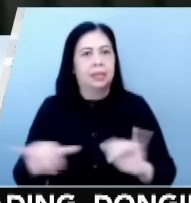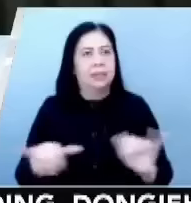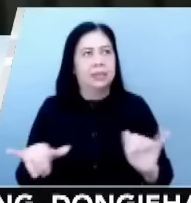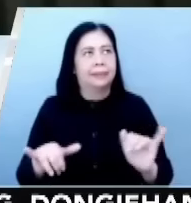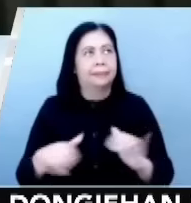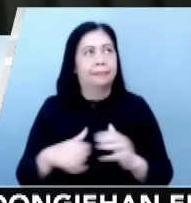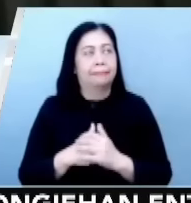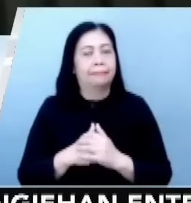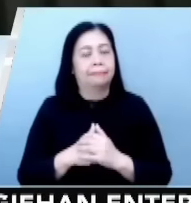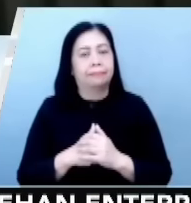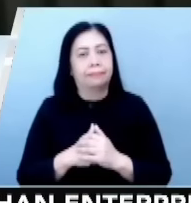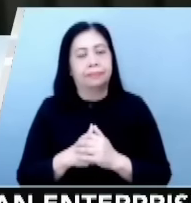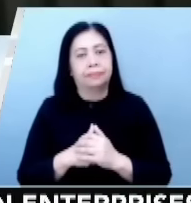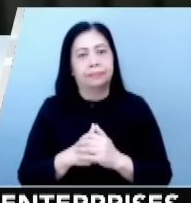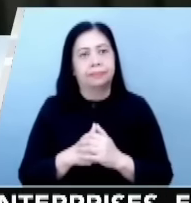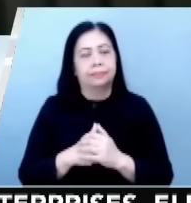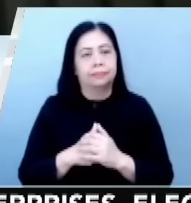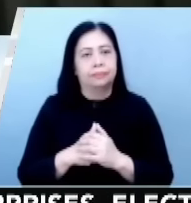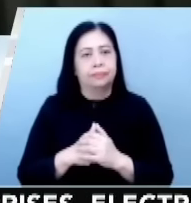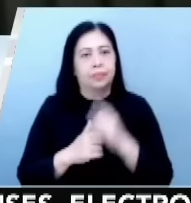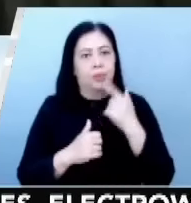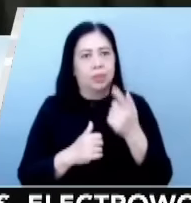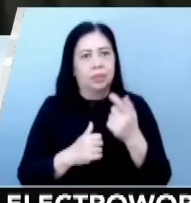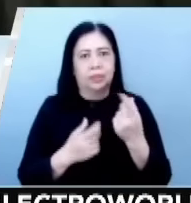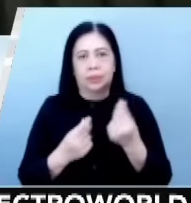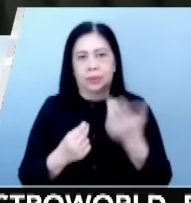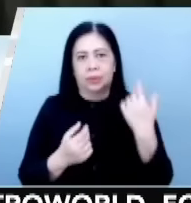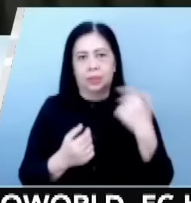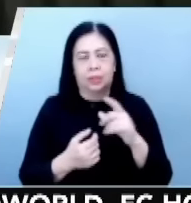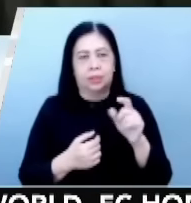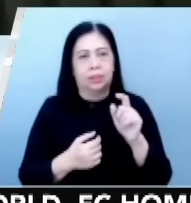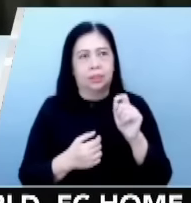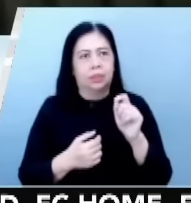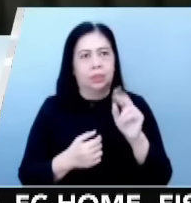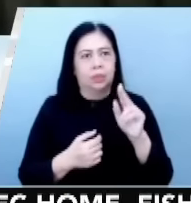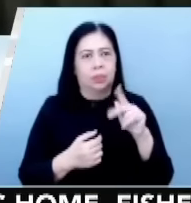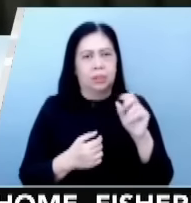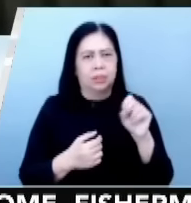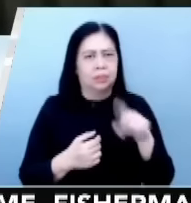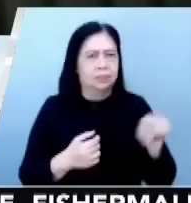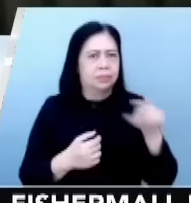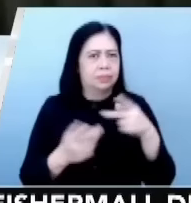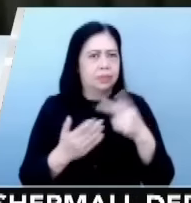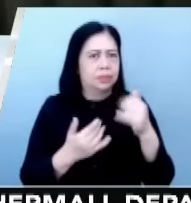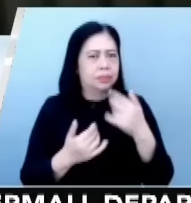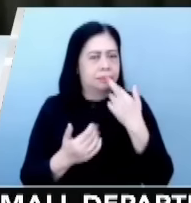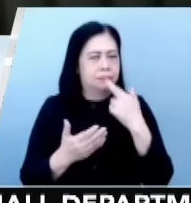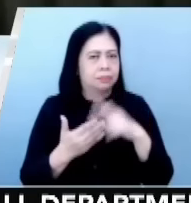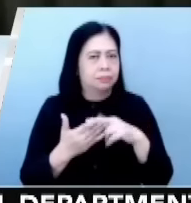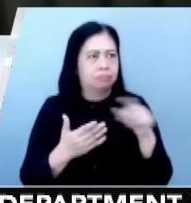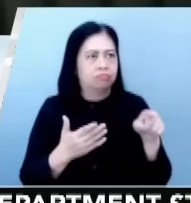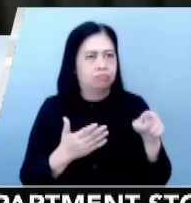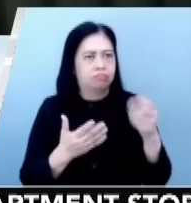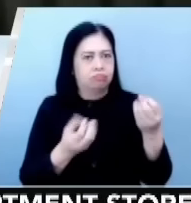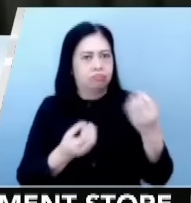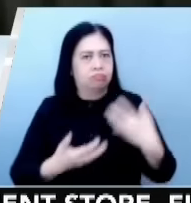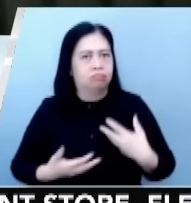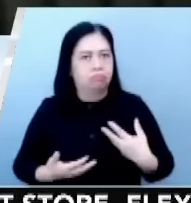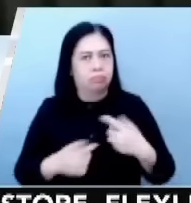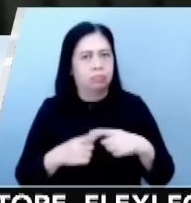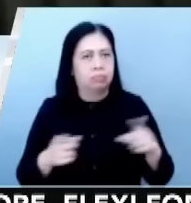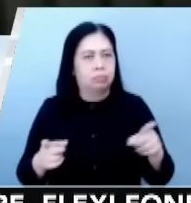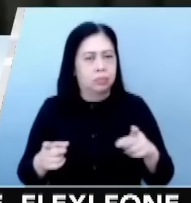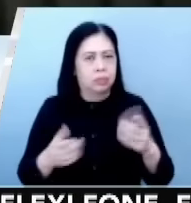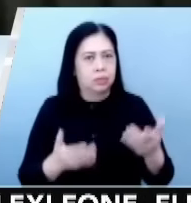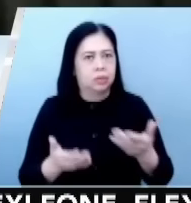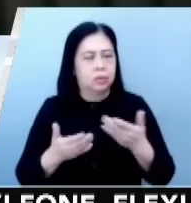what we did with the 2 Pasay projects, nagkaroon ng report and then the report was endorsed to